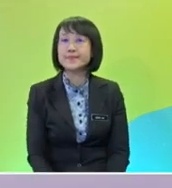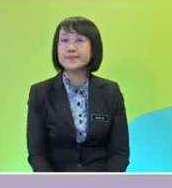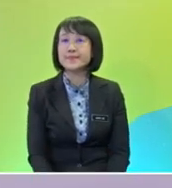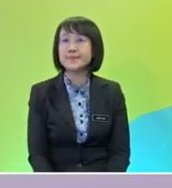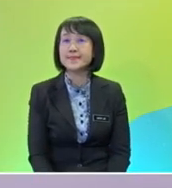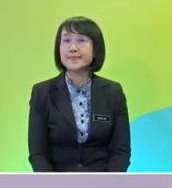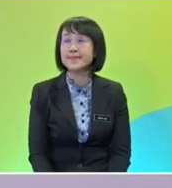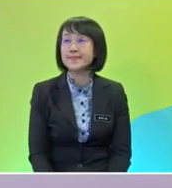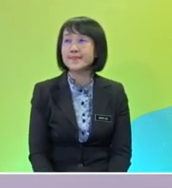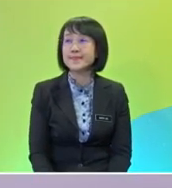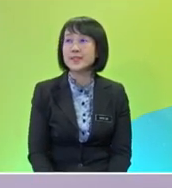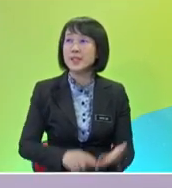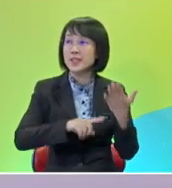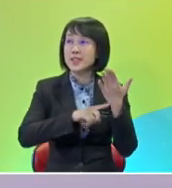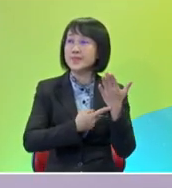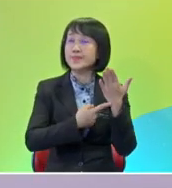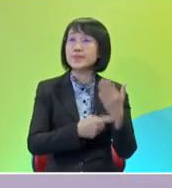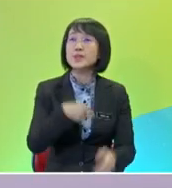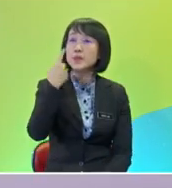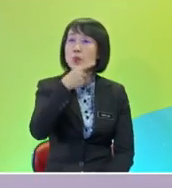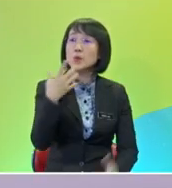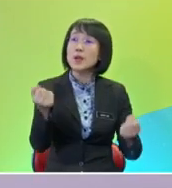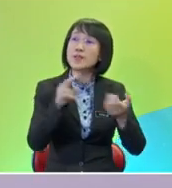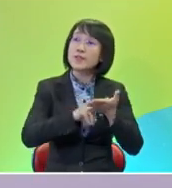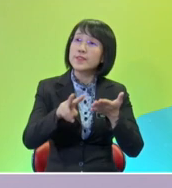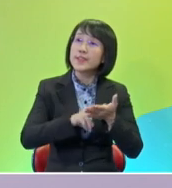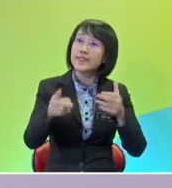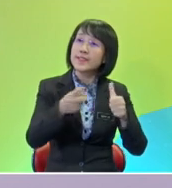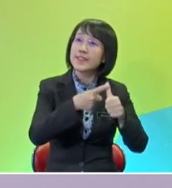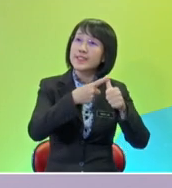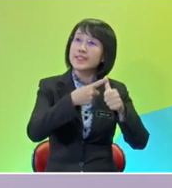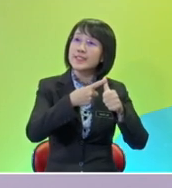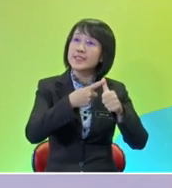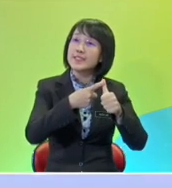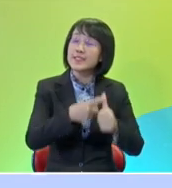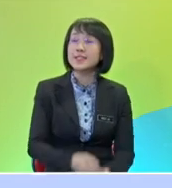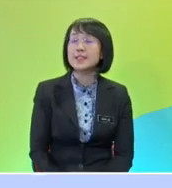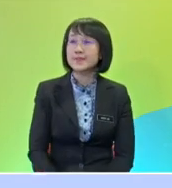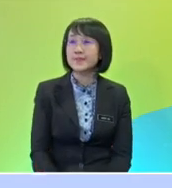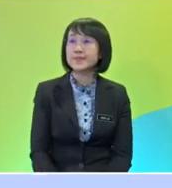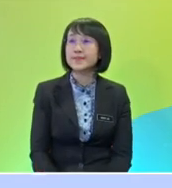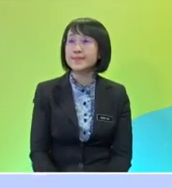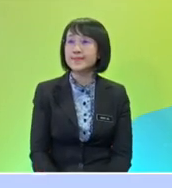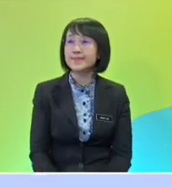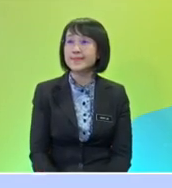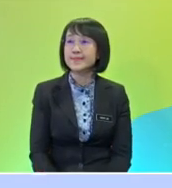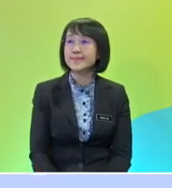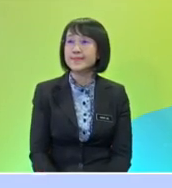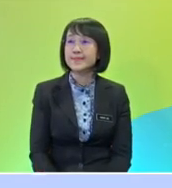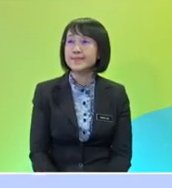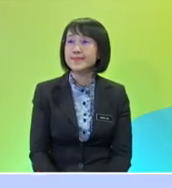Let's get started. Who is going to read first? Let's see what Zarif has to say. All right, we have a